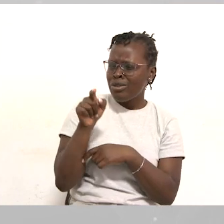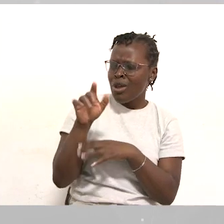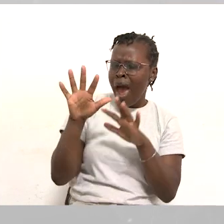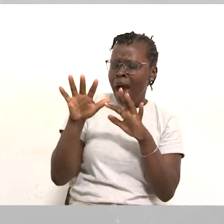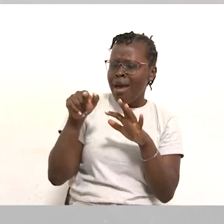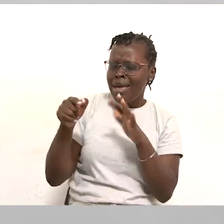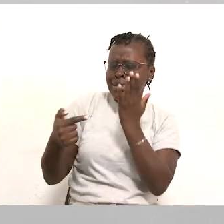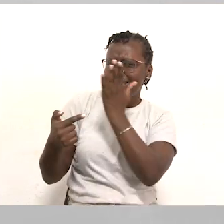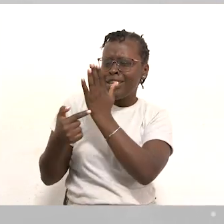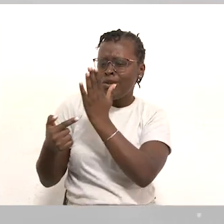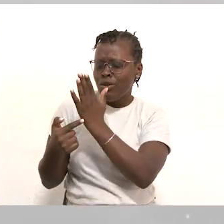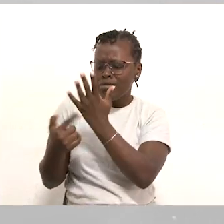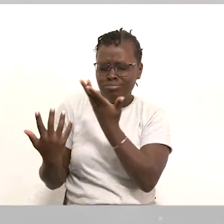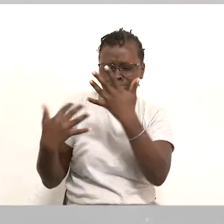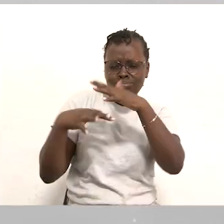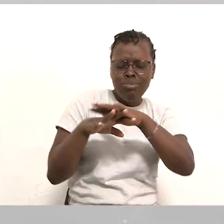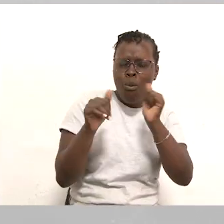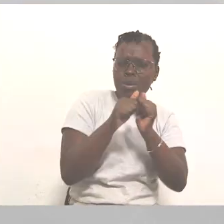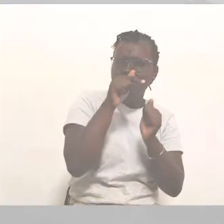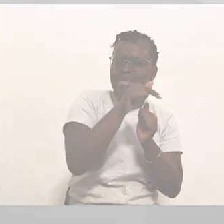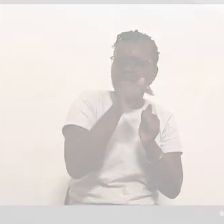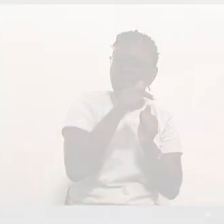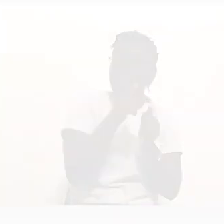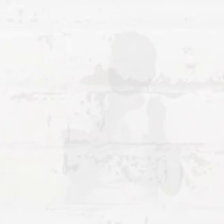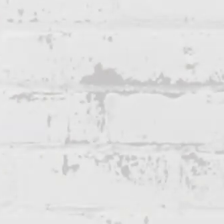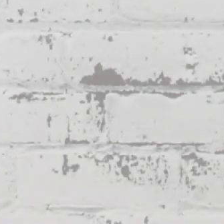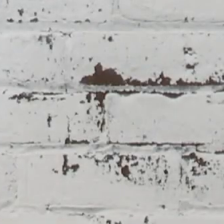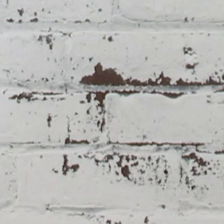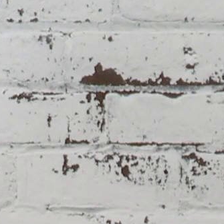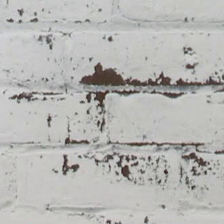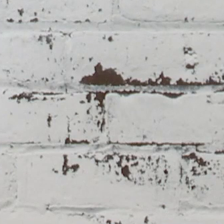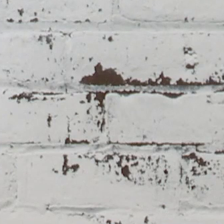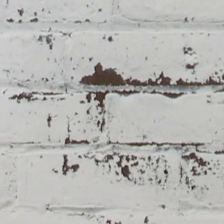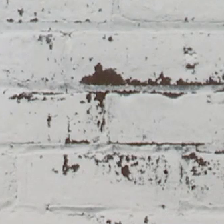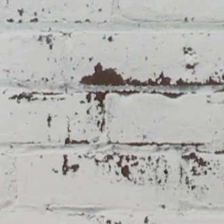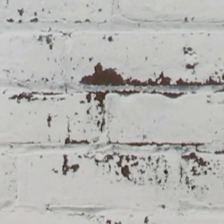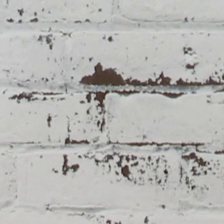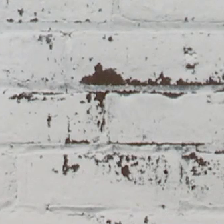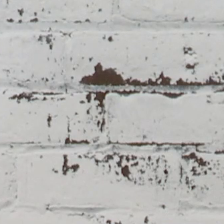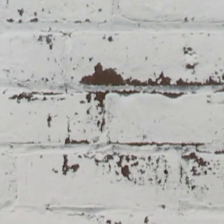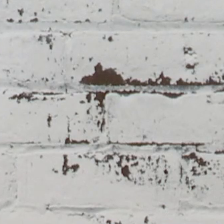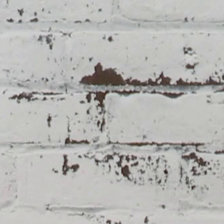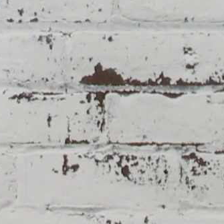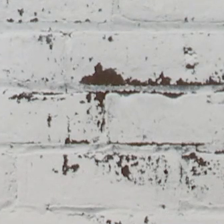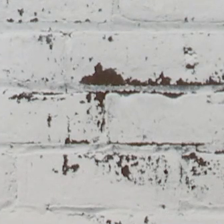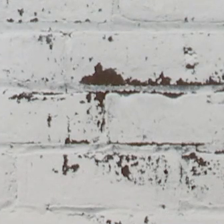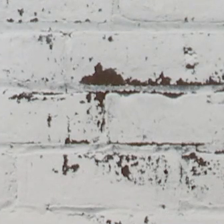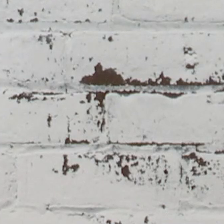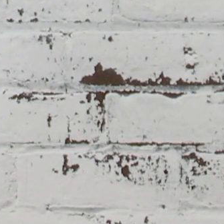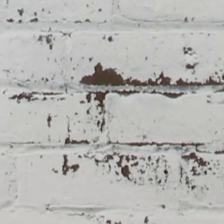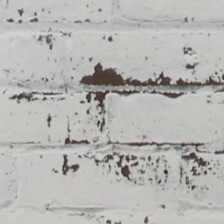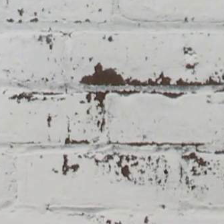for and in education fit on this new roadmap? Before we get started, let's hear from some of the participants at